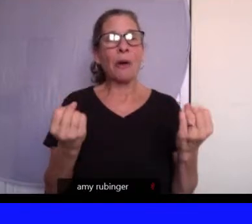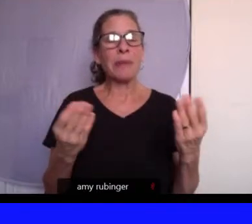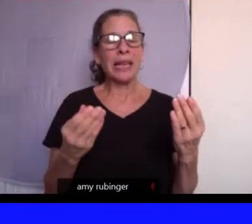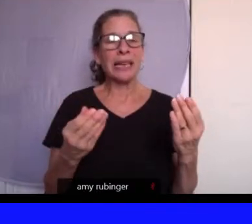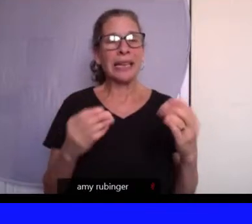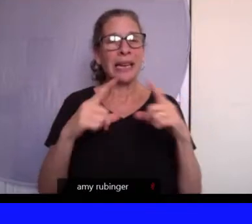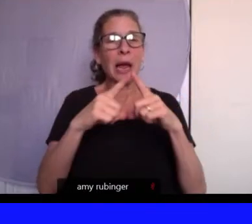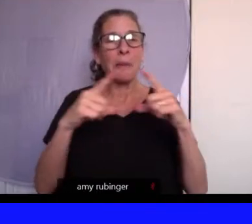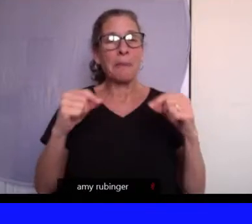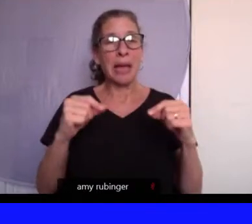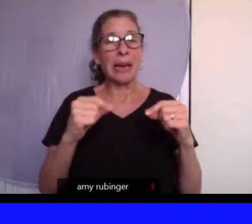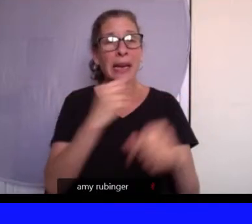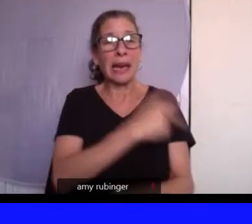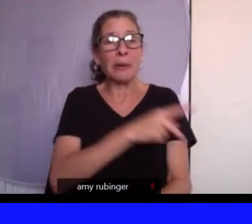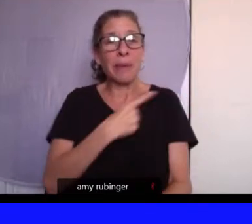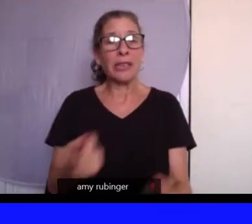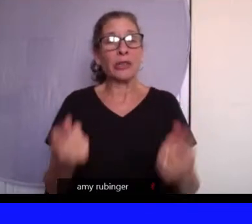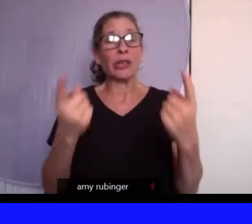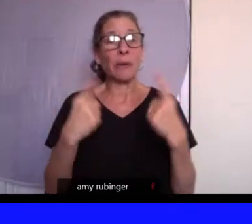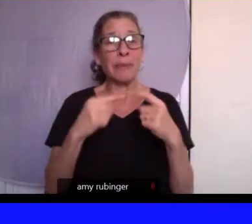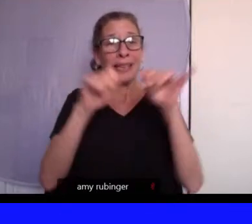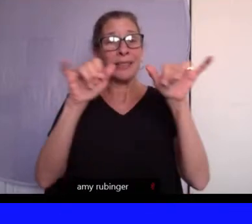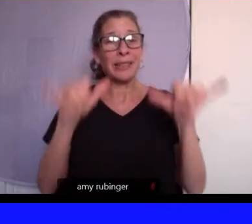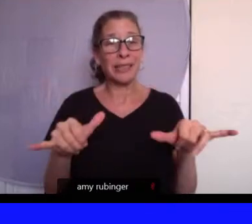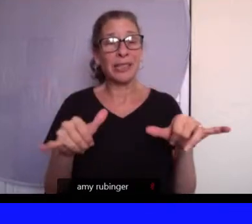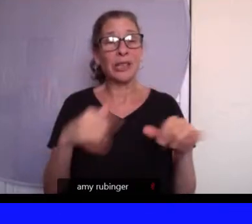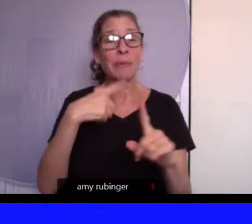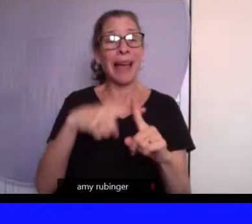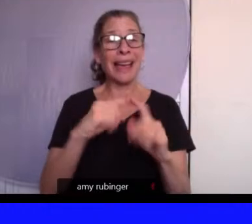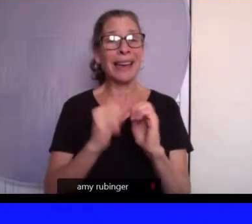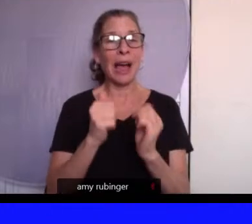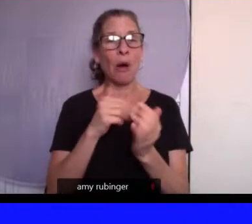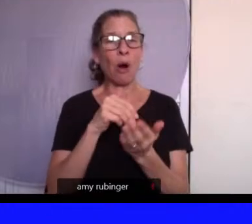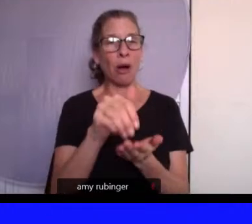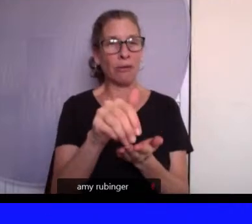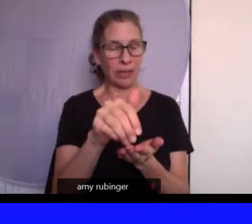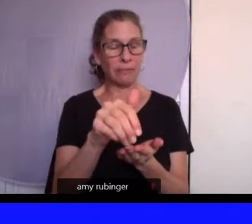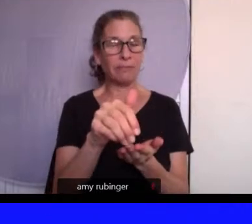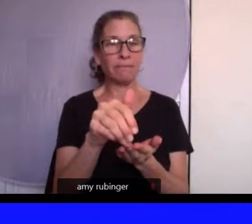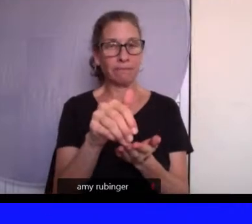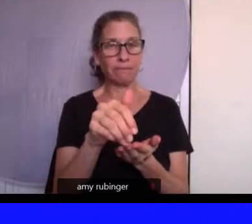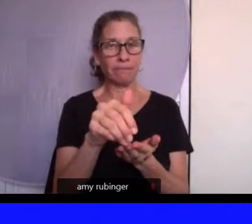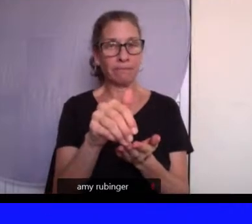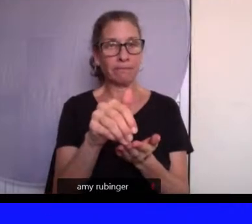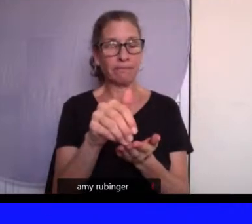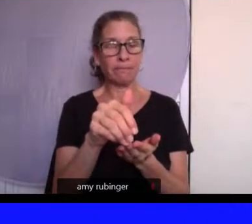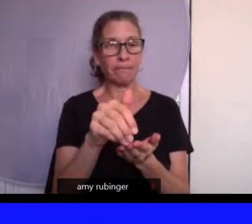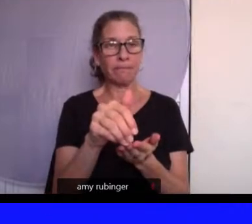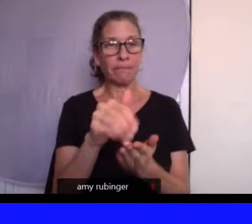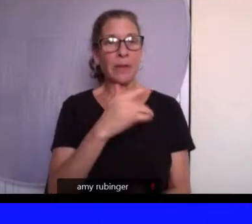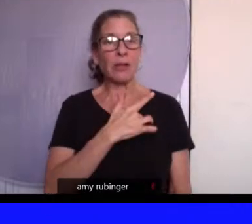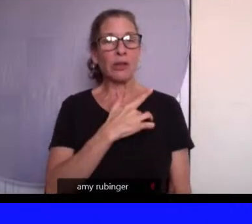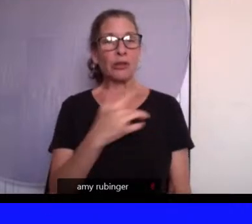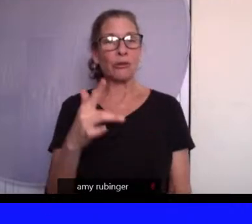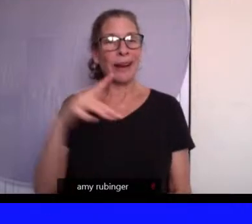make it complicated and make some of these outliers, I think, disproportionately skew our costs.